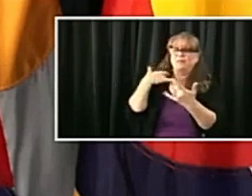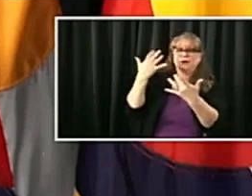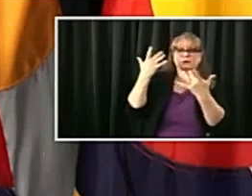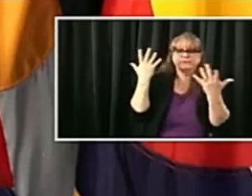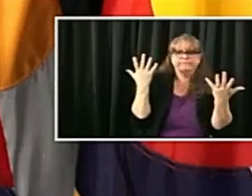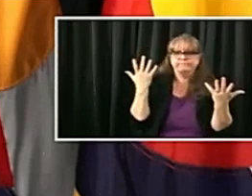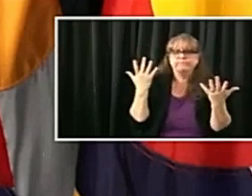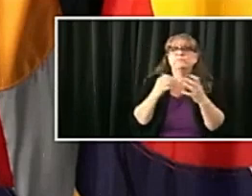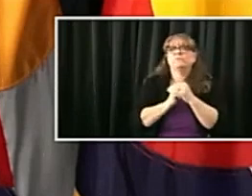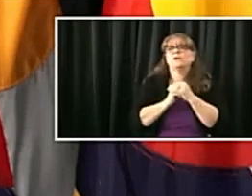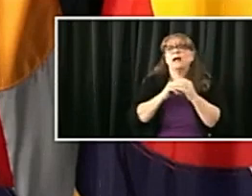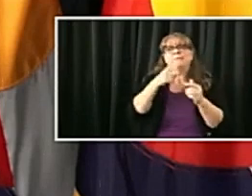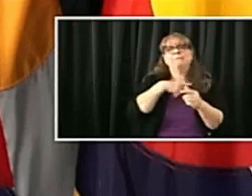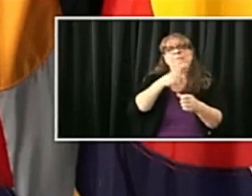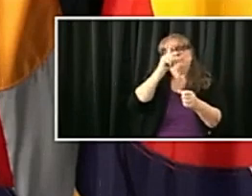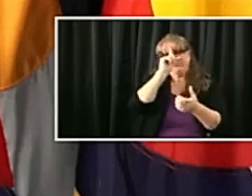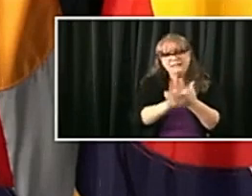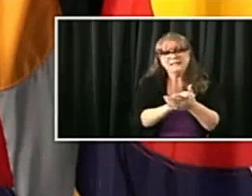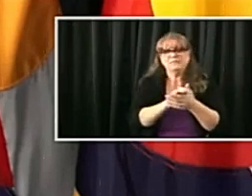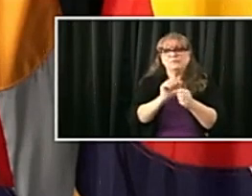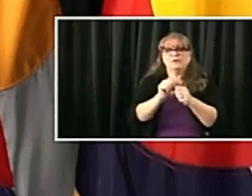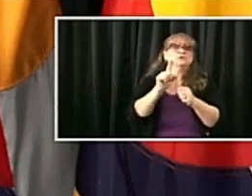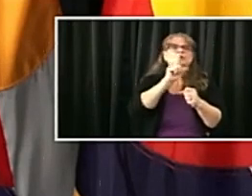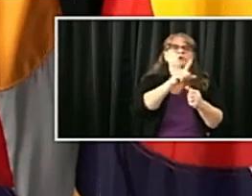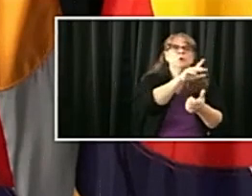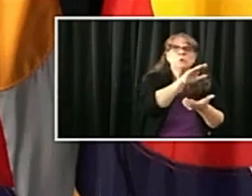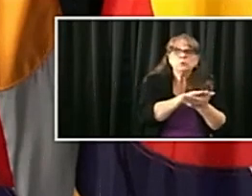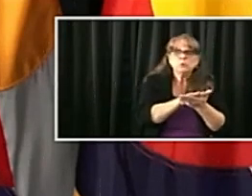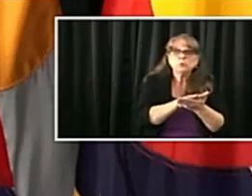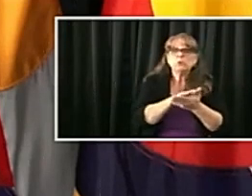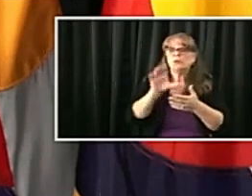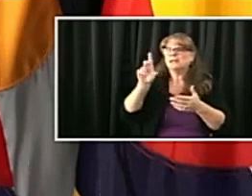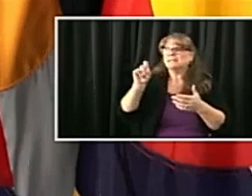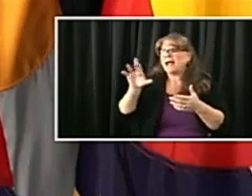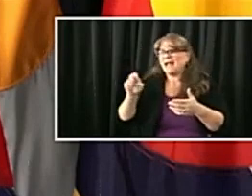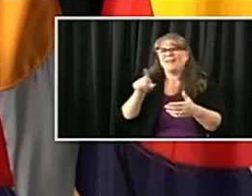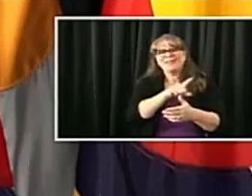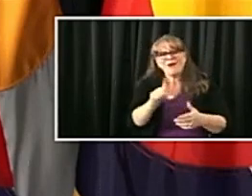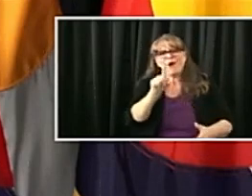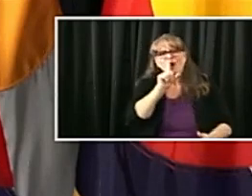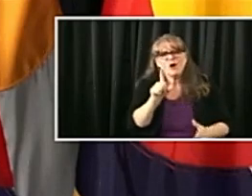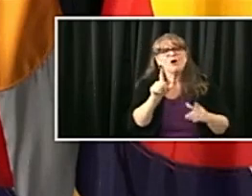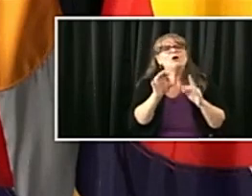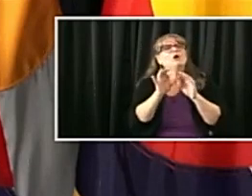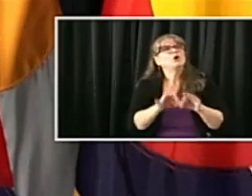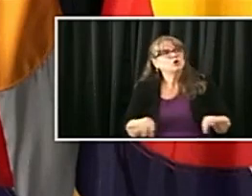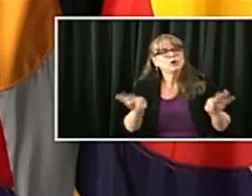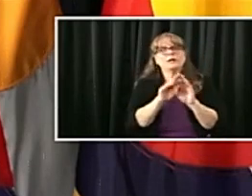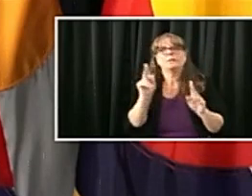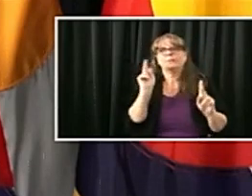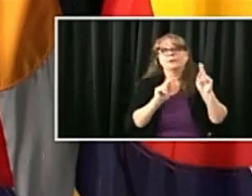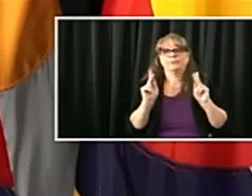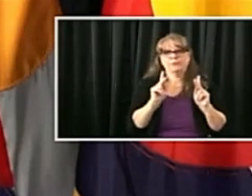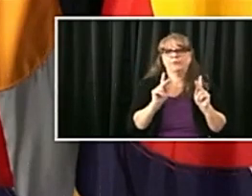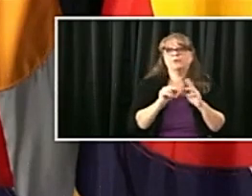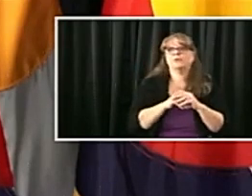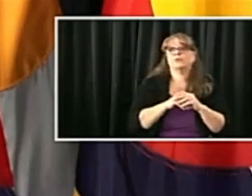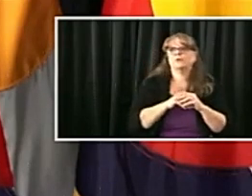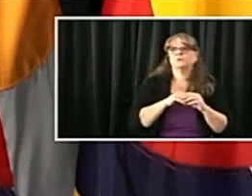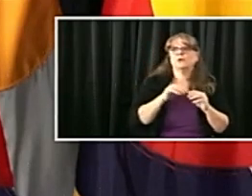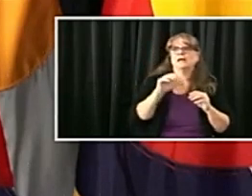is really a linchpin of society. Already, of course, teachers over 70 can be vaccinated. As we go to